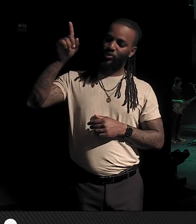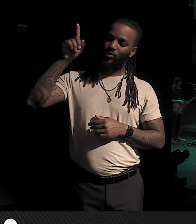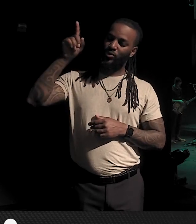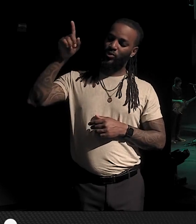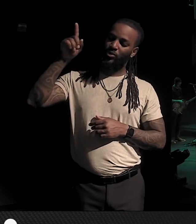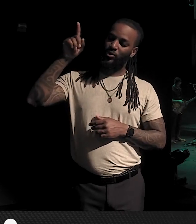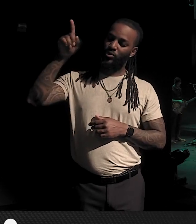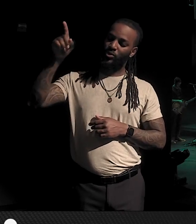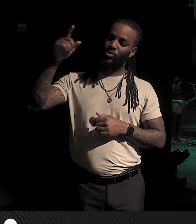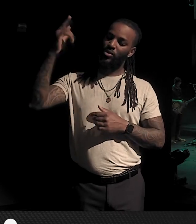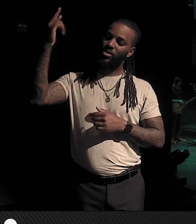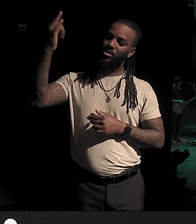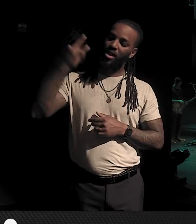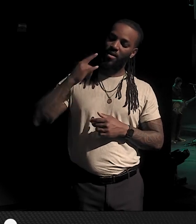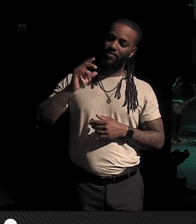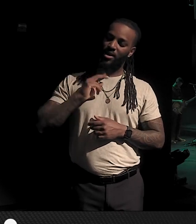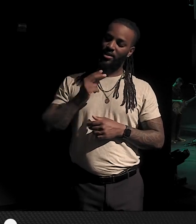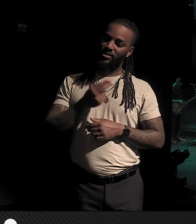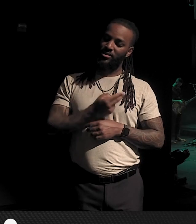you love us.